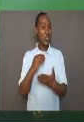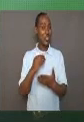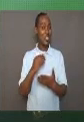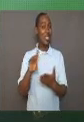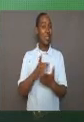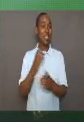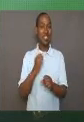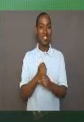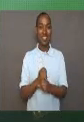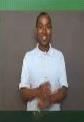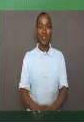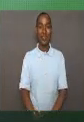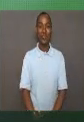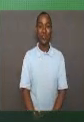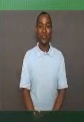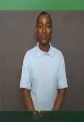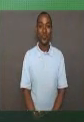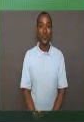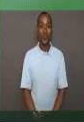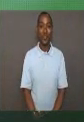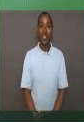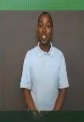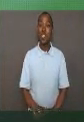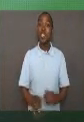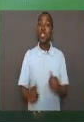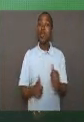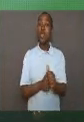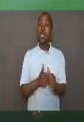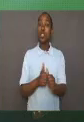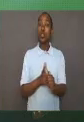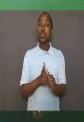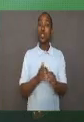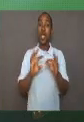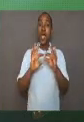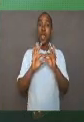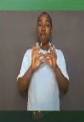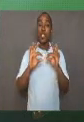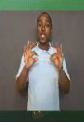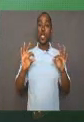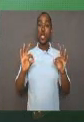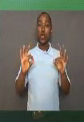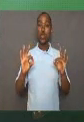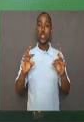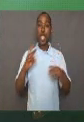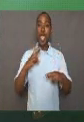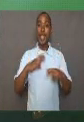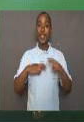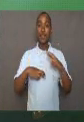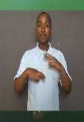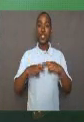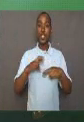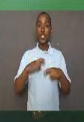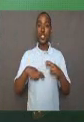the test. Complete the following statements about respiration